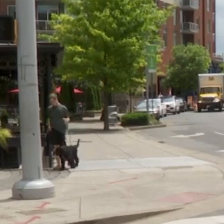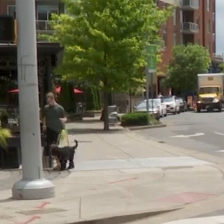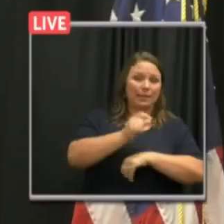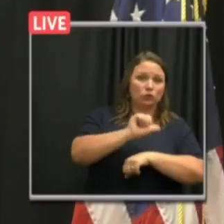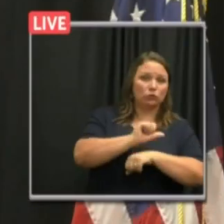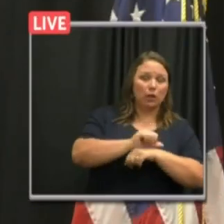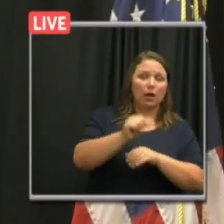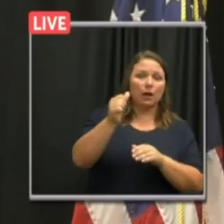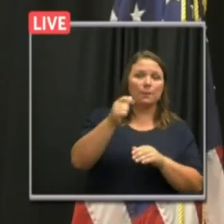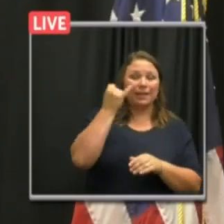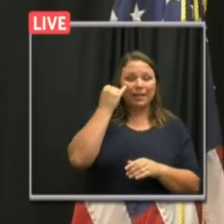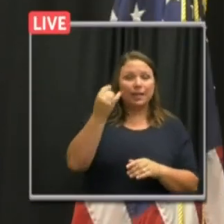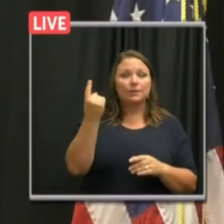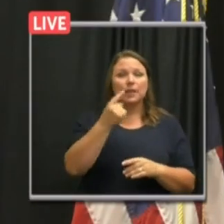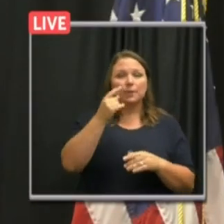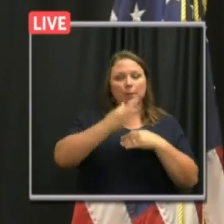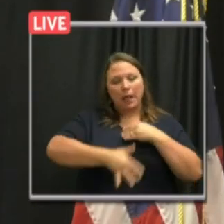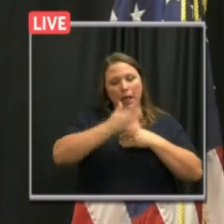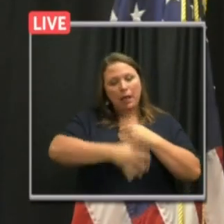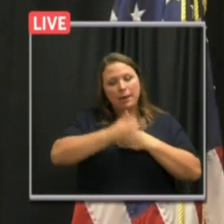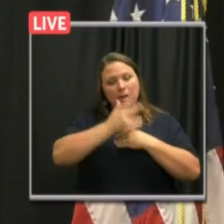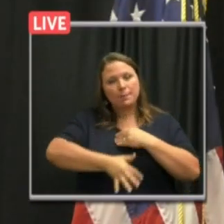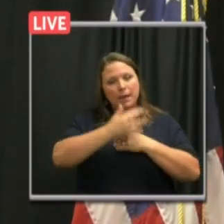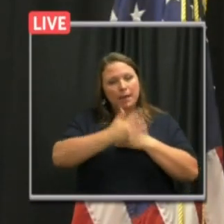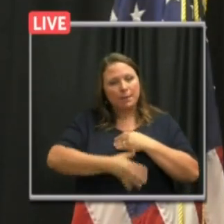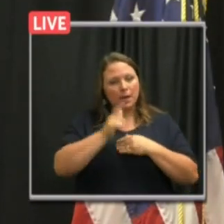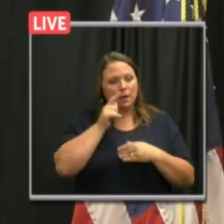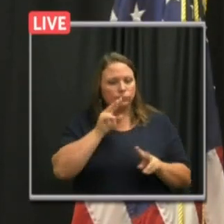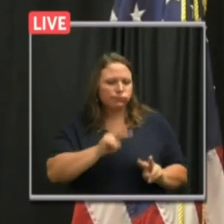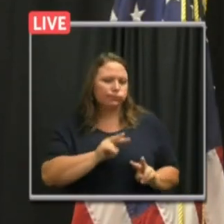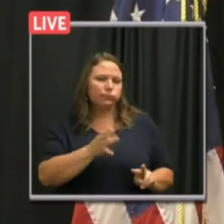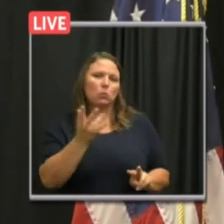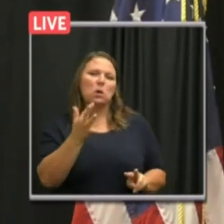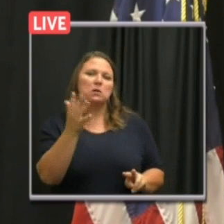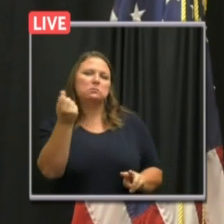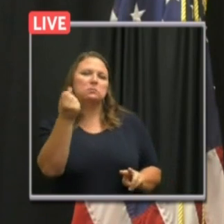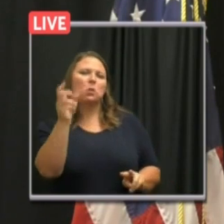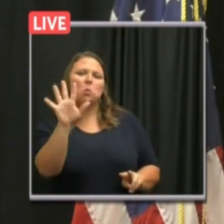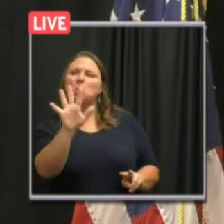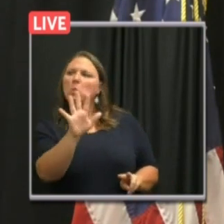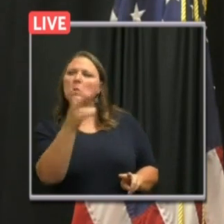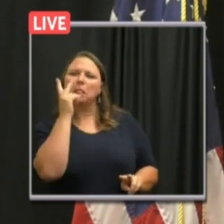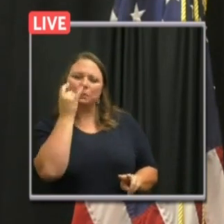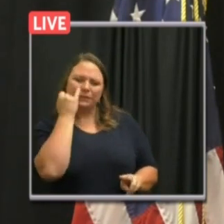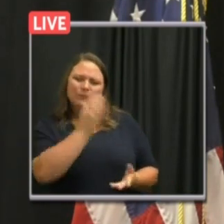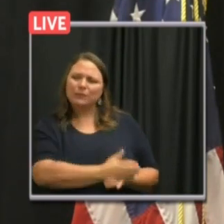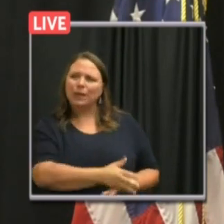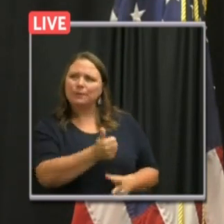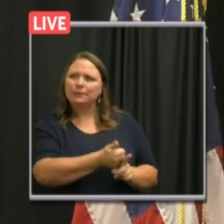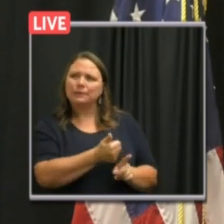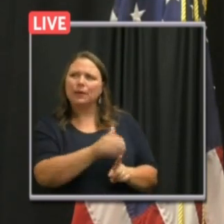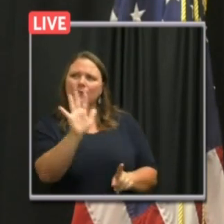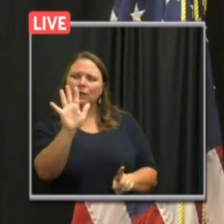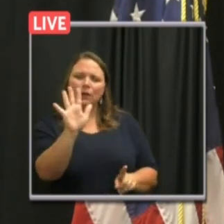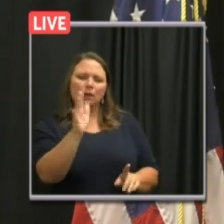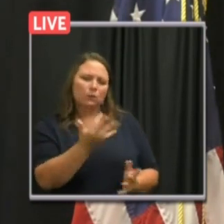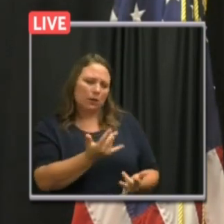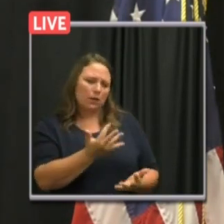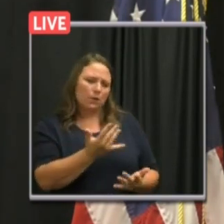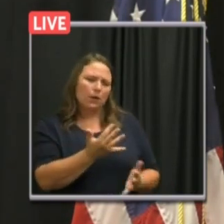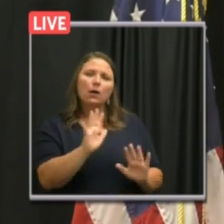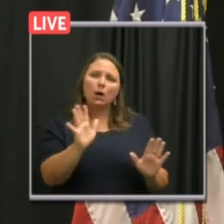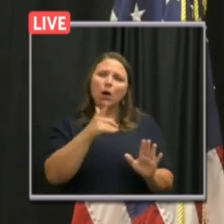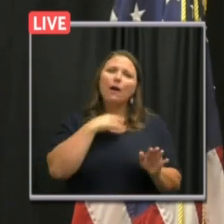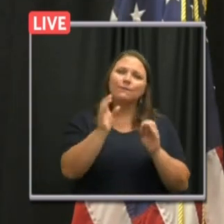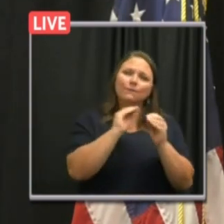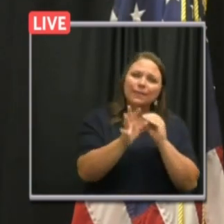If somebody's bleeding out, I'm not going to wait to see if maybe the bleeding would stop because I gave them some medicine. I'm